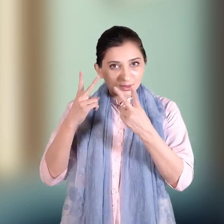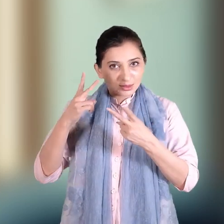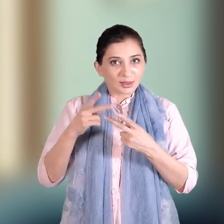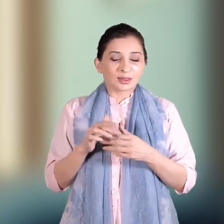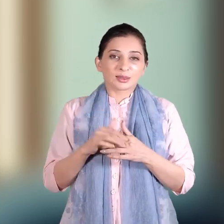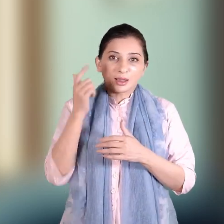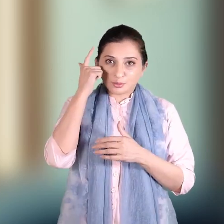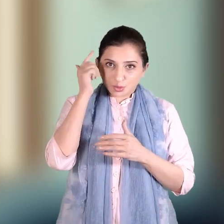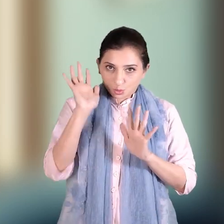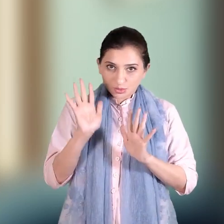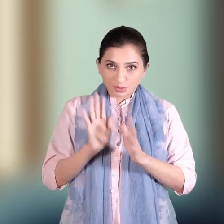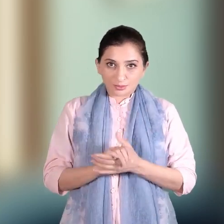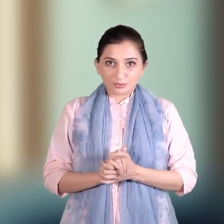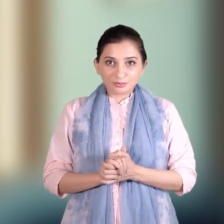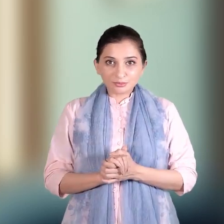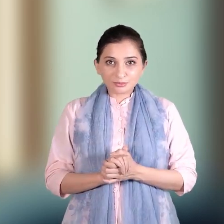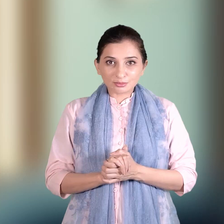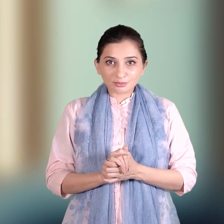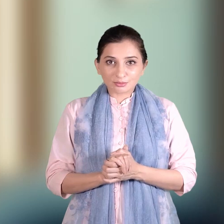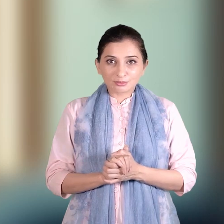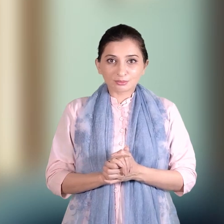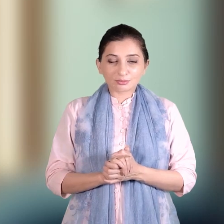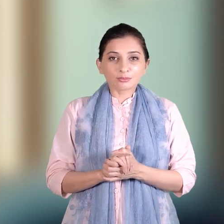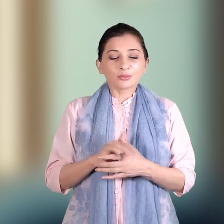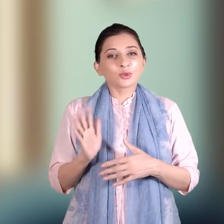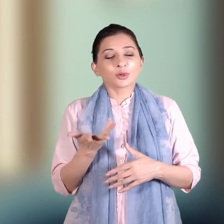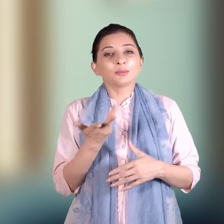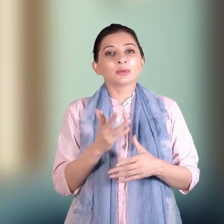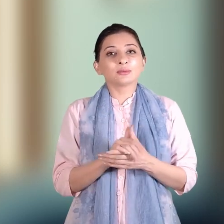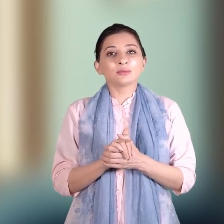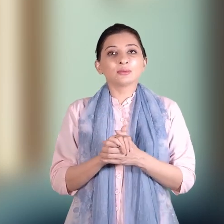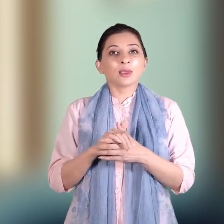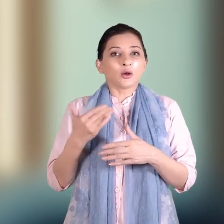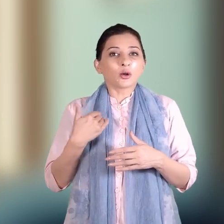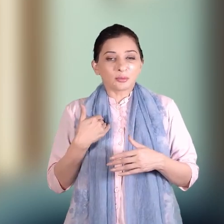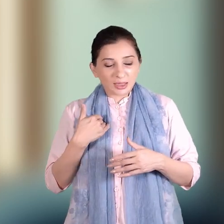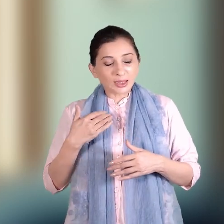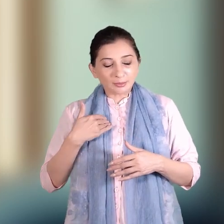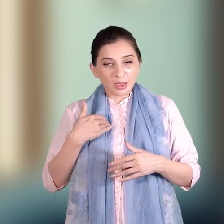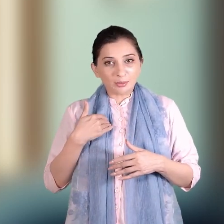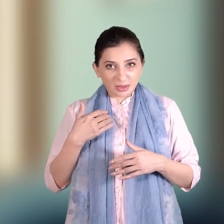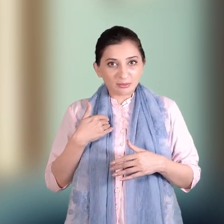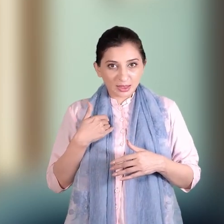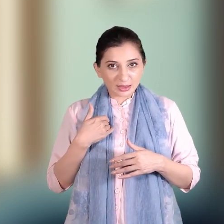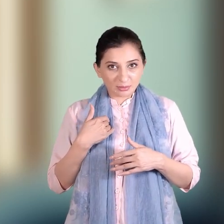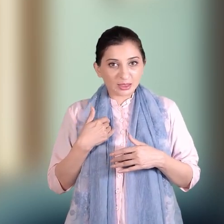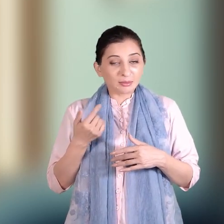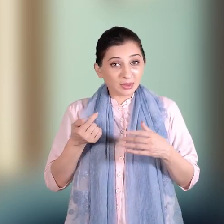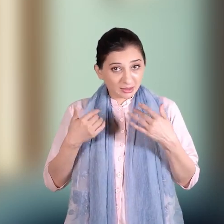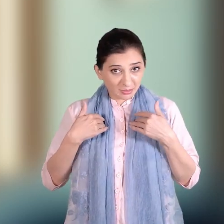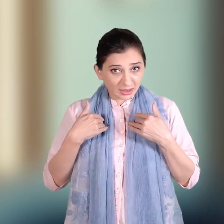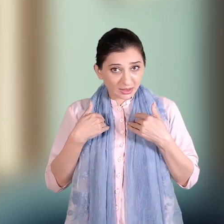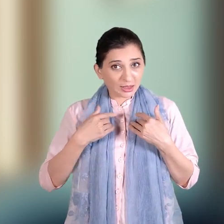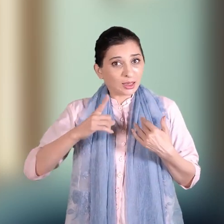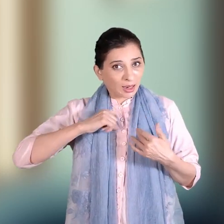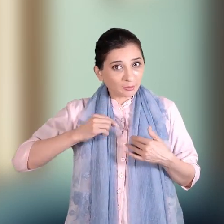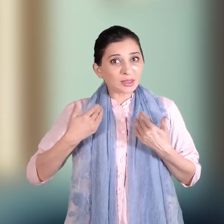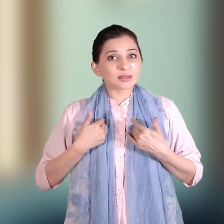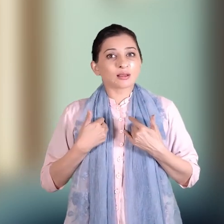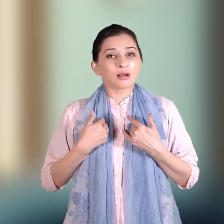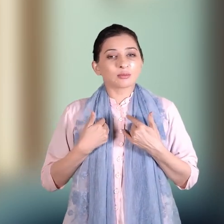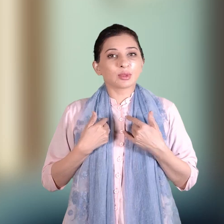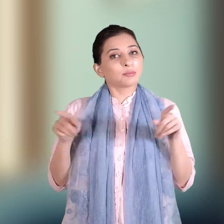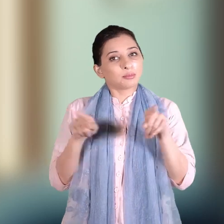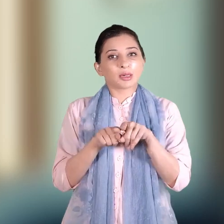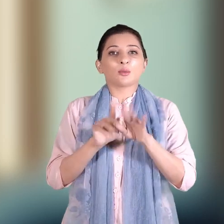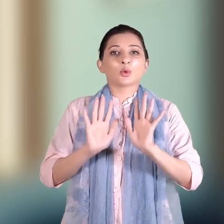very common occurrence in my practice, especially, and something that I've also personally experienced is that, and this is a very